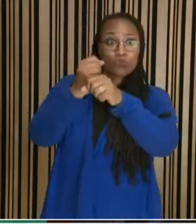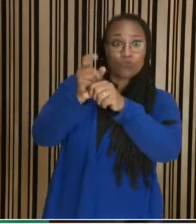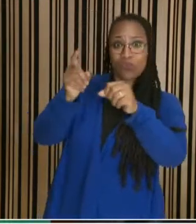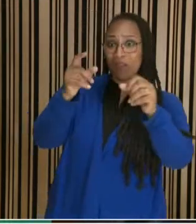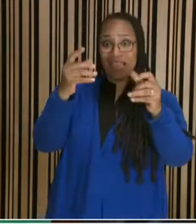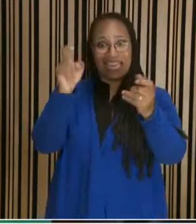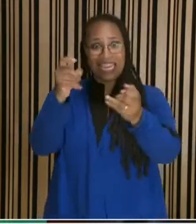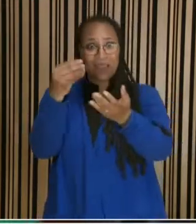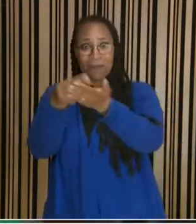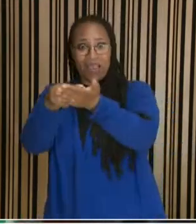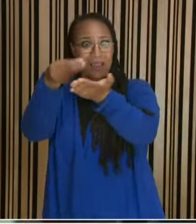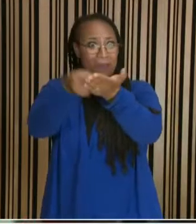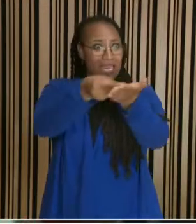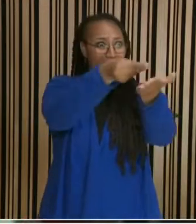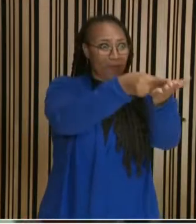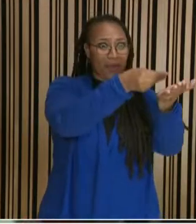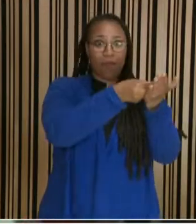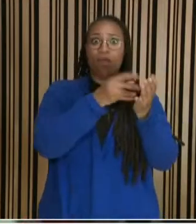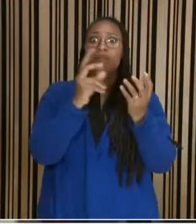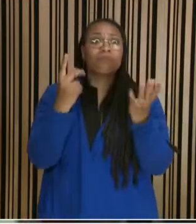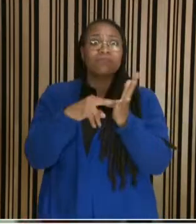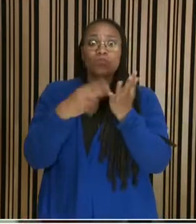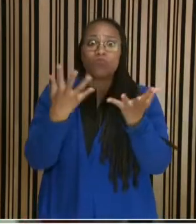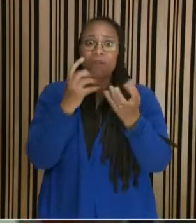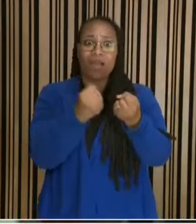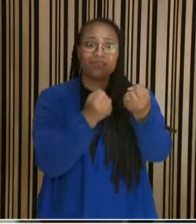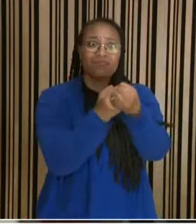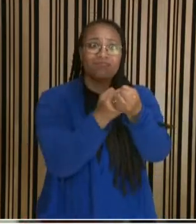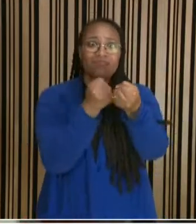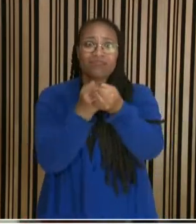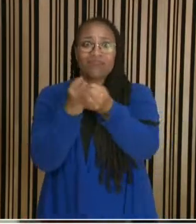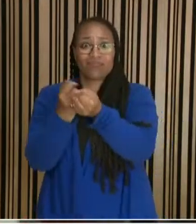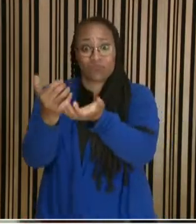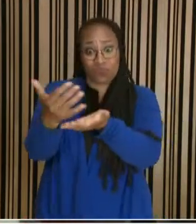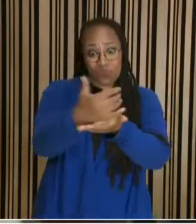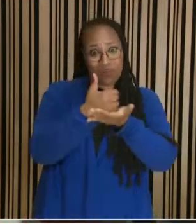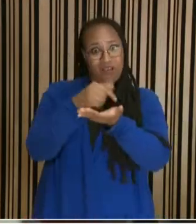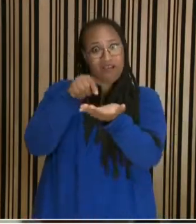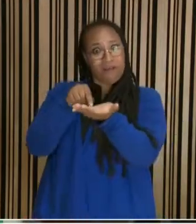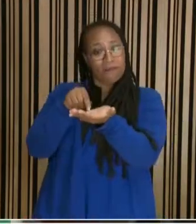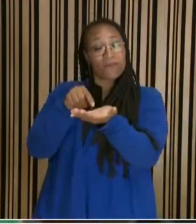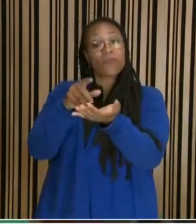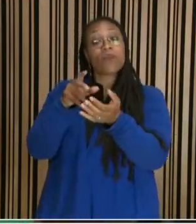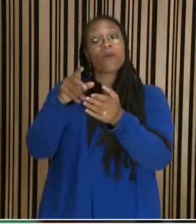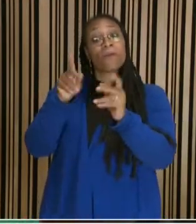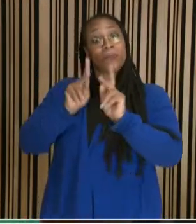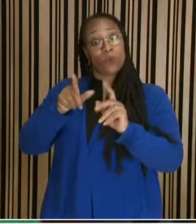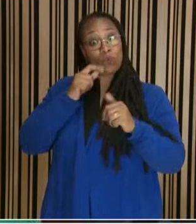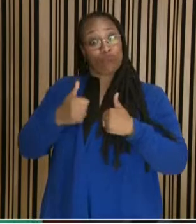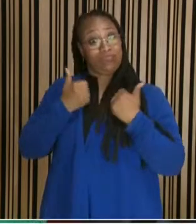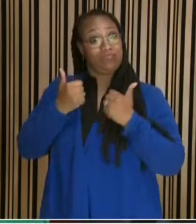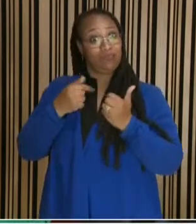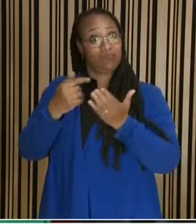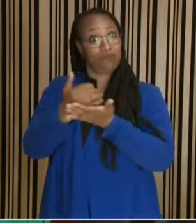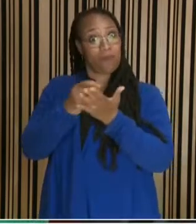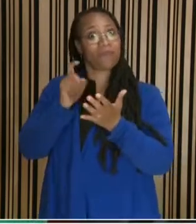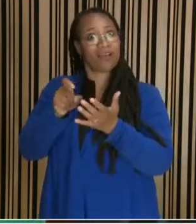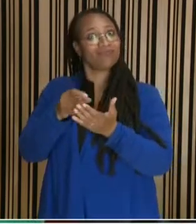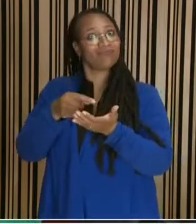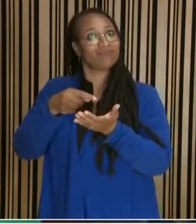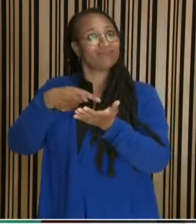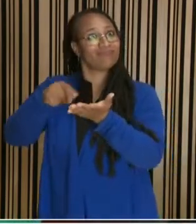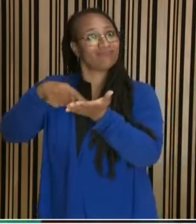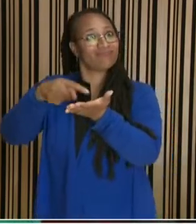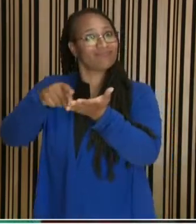residents. We are investing in the rehabbing of the public housing stock and making more of those units online. We